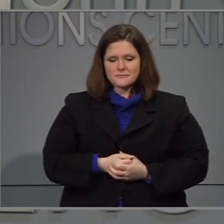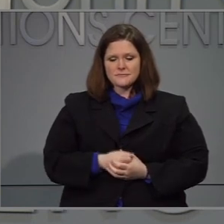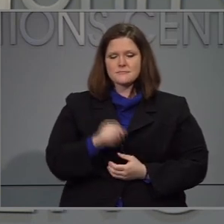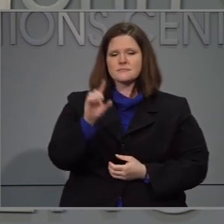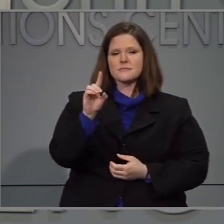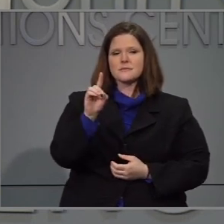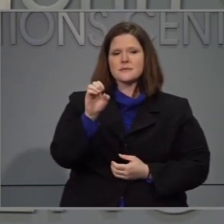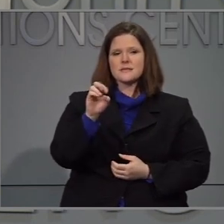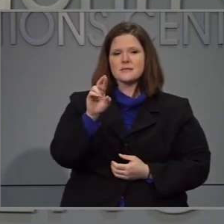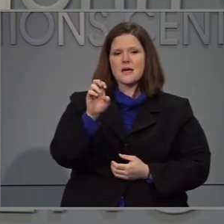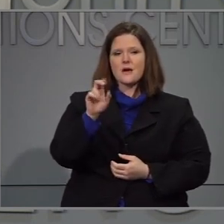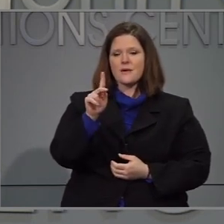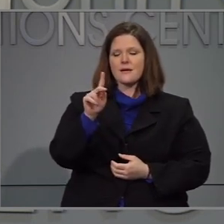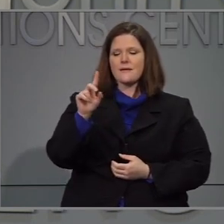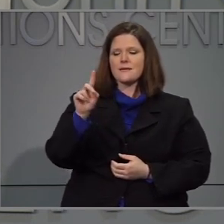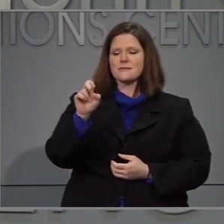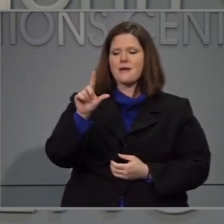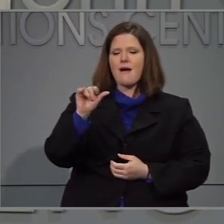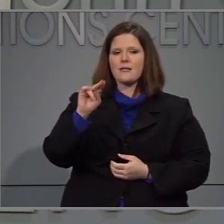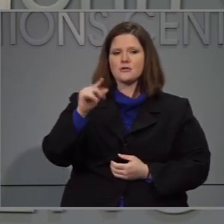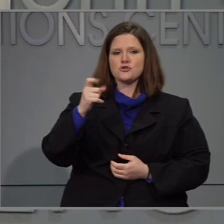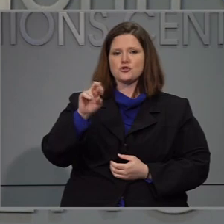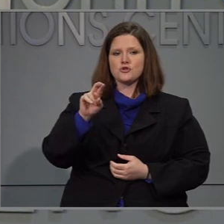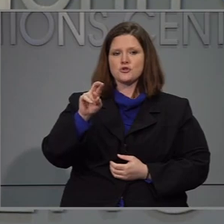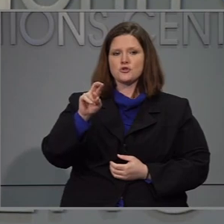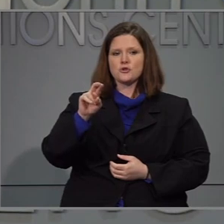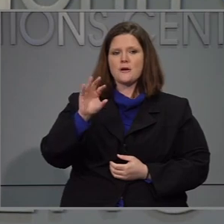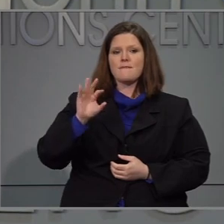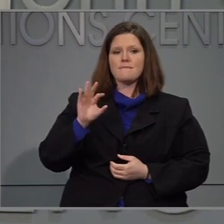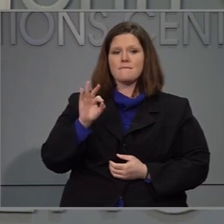Derek Dellinger, Fox 46 in Charlotte.